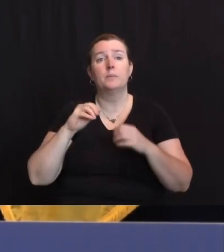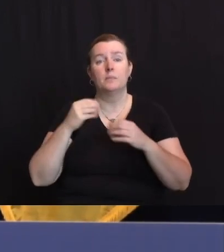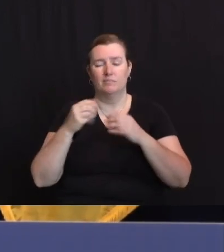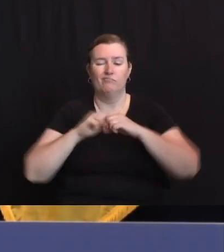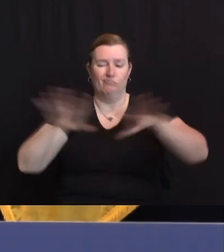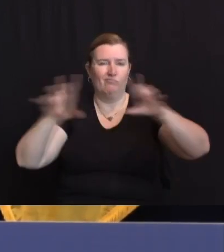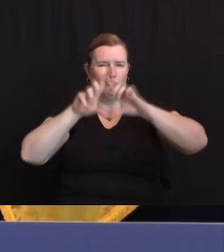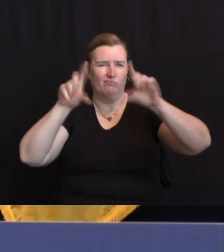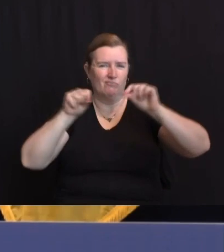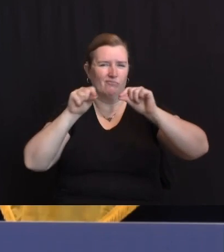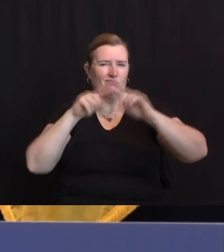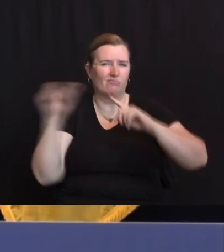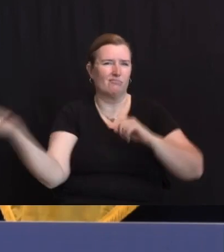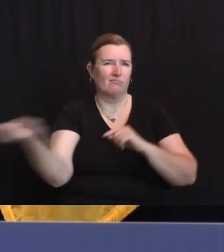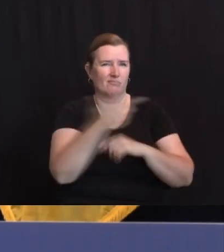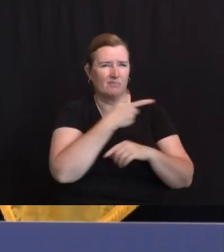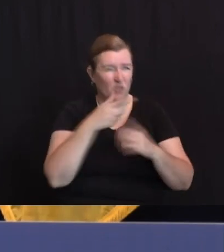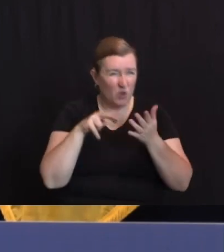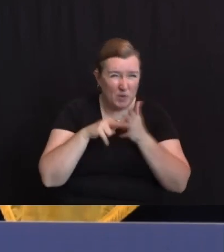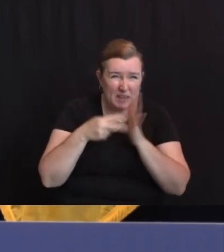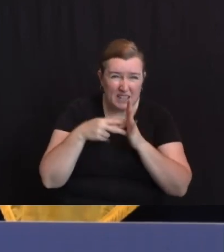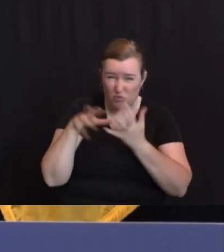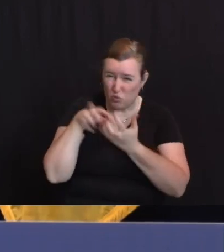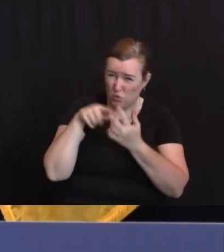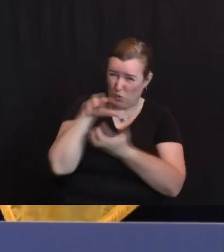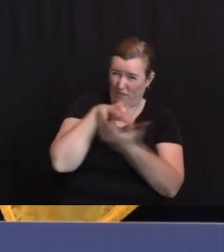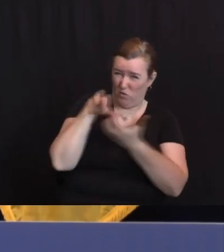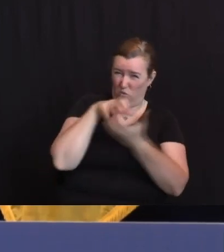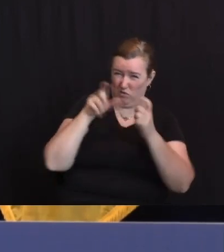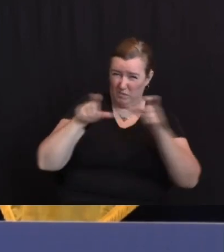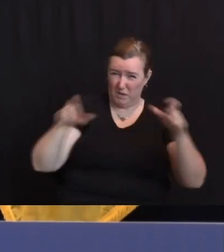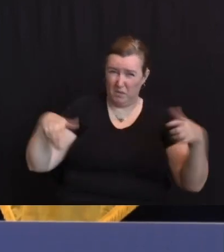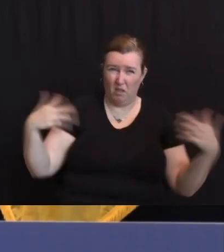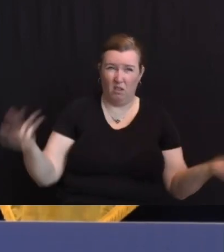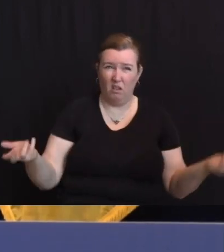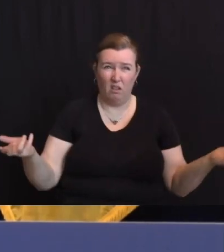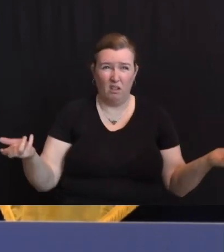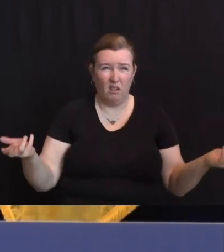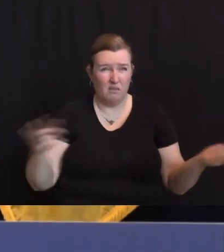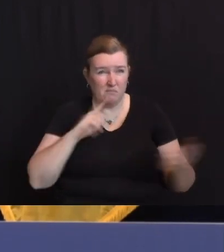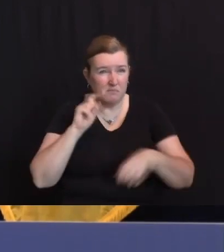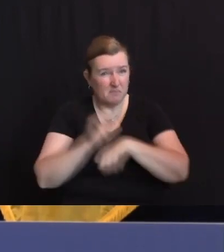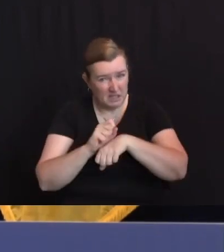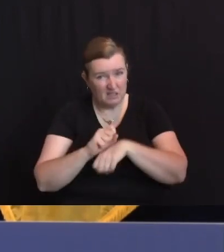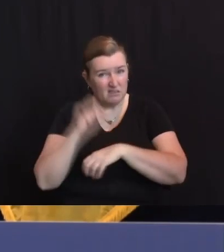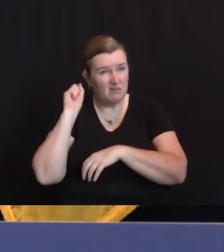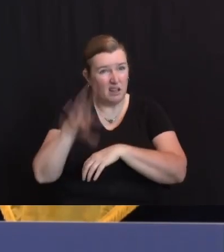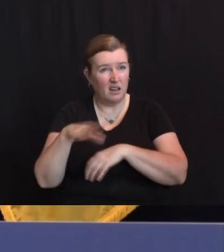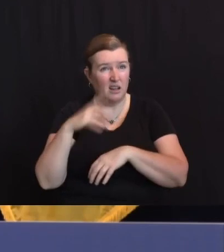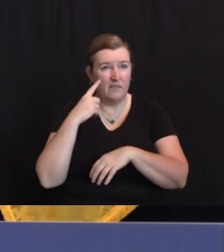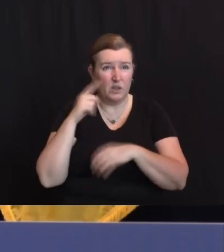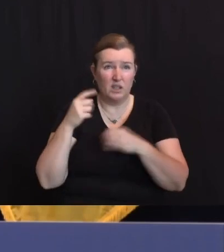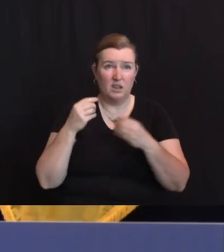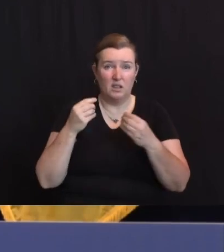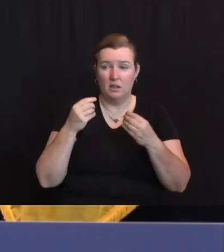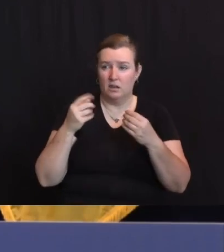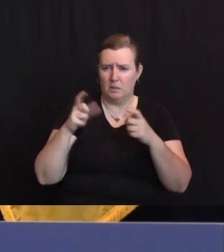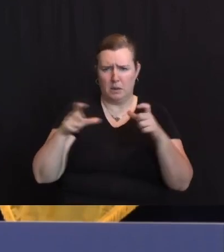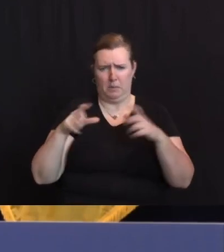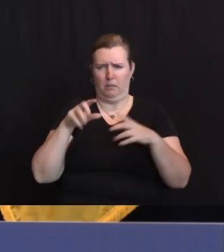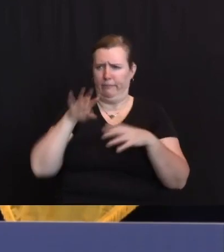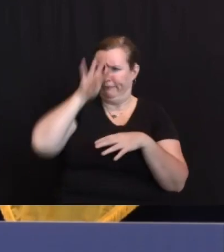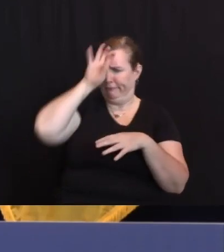did not. And if it ever comes out that they did, shame on them. But I've got no evidence unless you've got any evidence, or